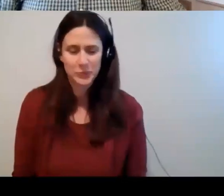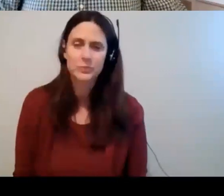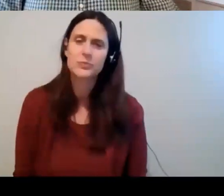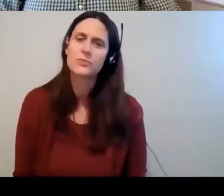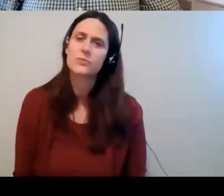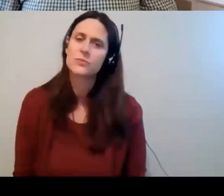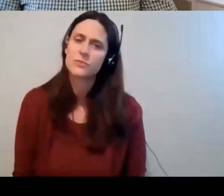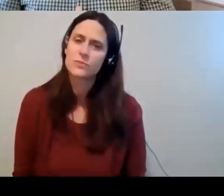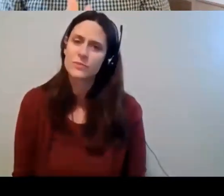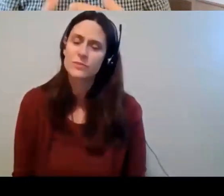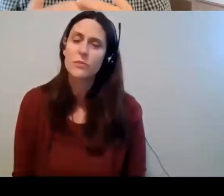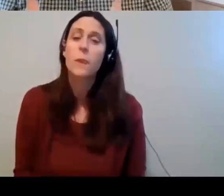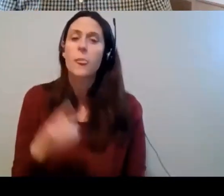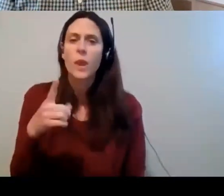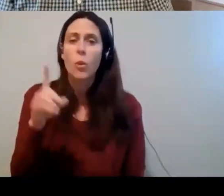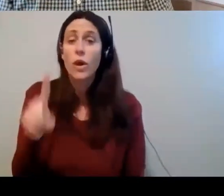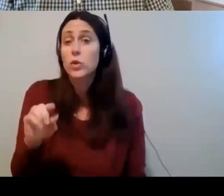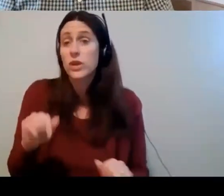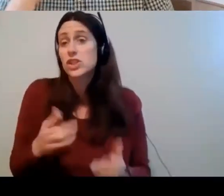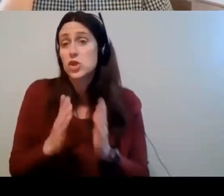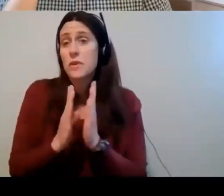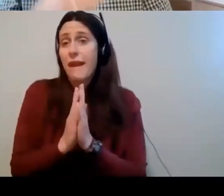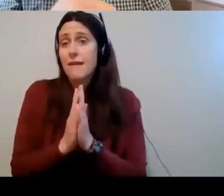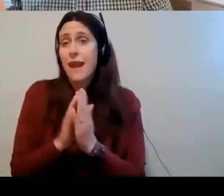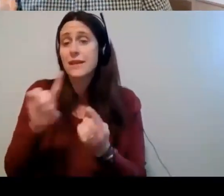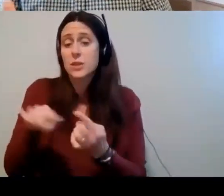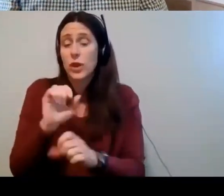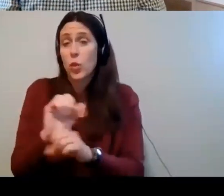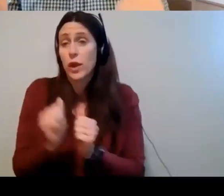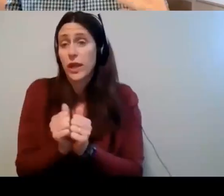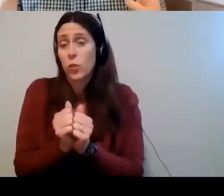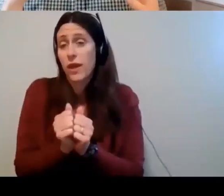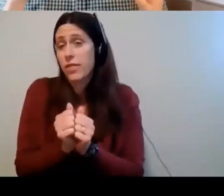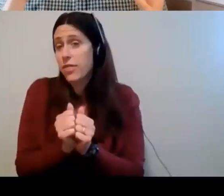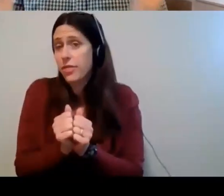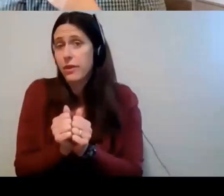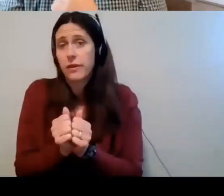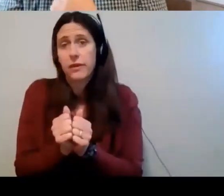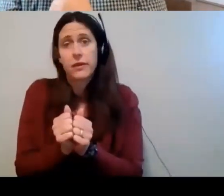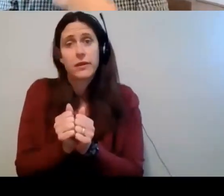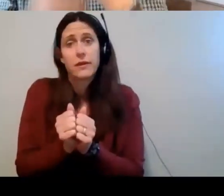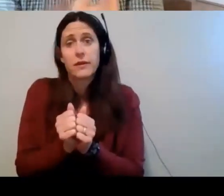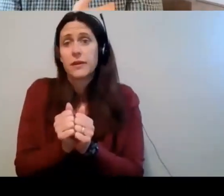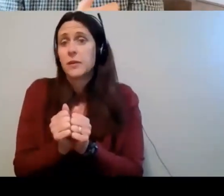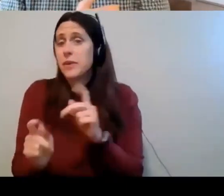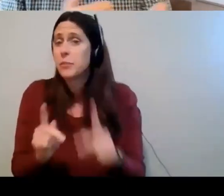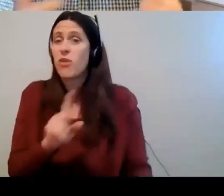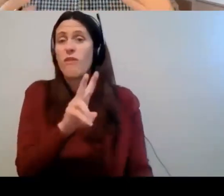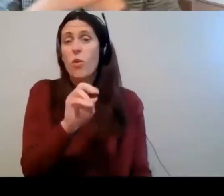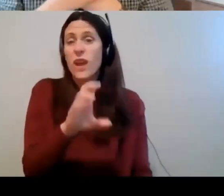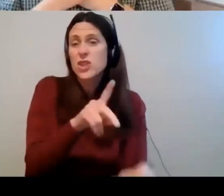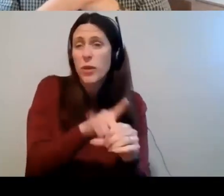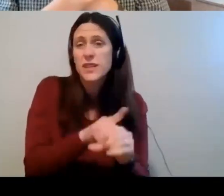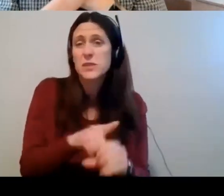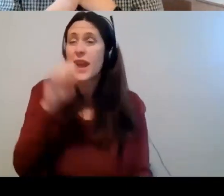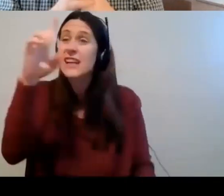One question that I think you can ask when you're working with participants, whoever they are, whether they're vocational participants, educational